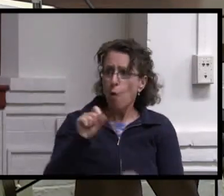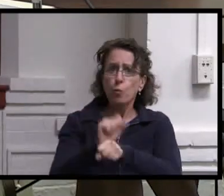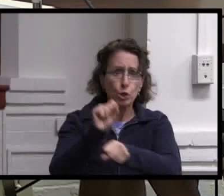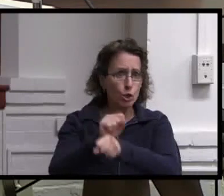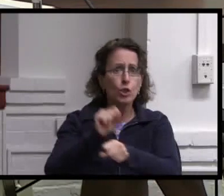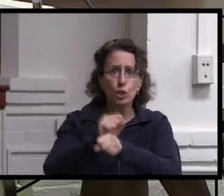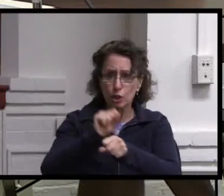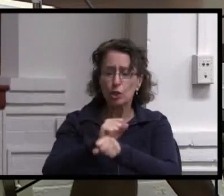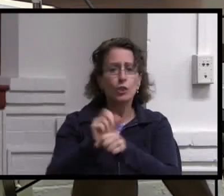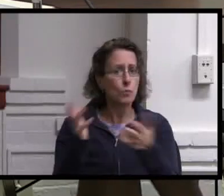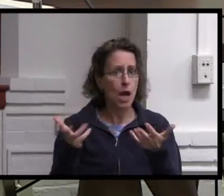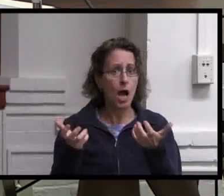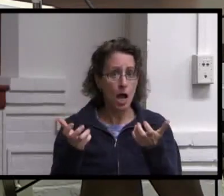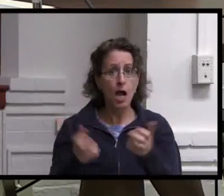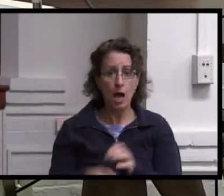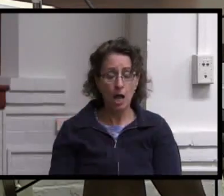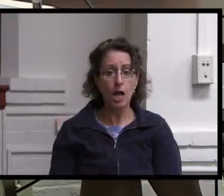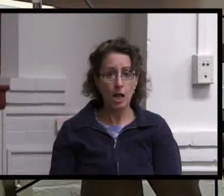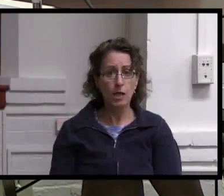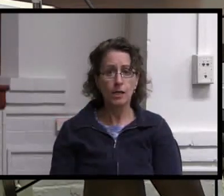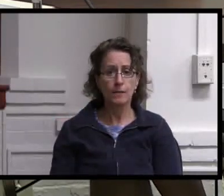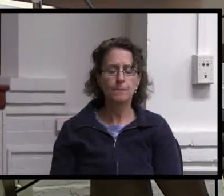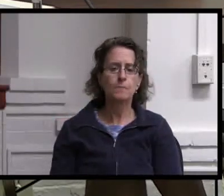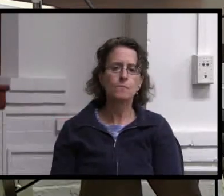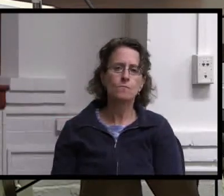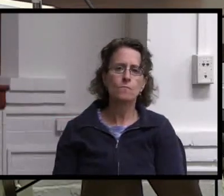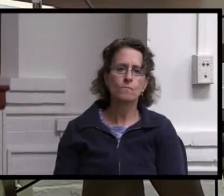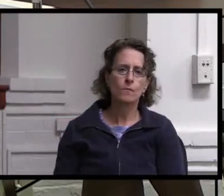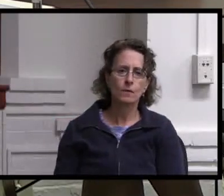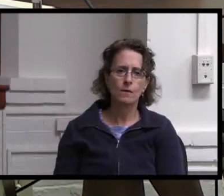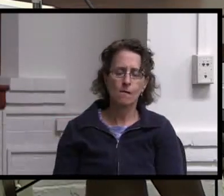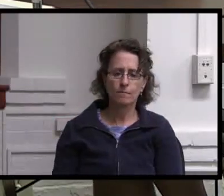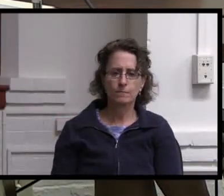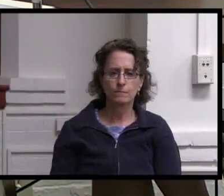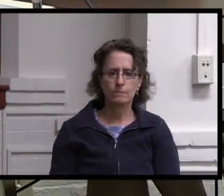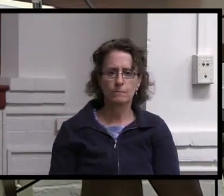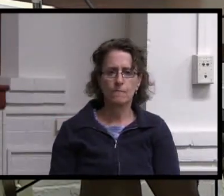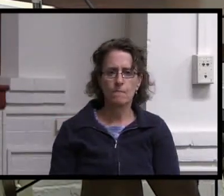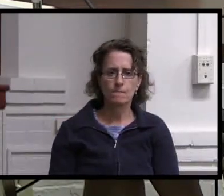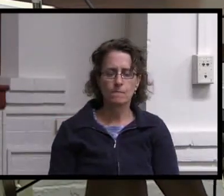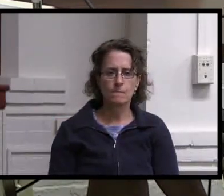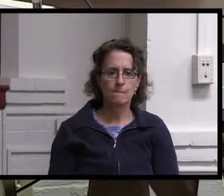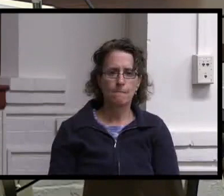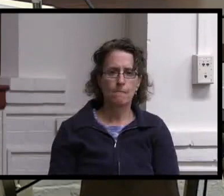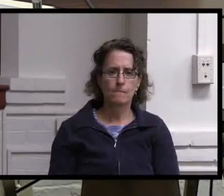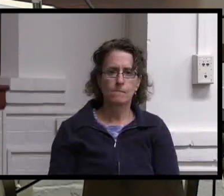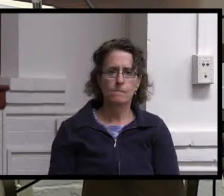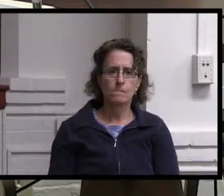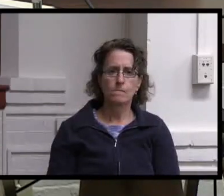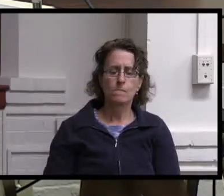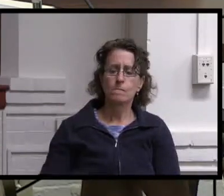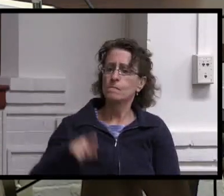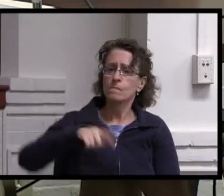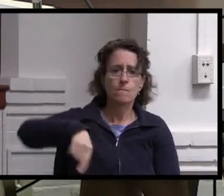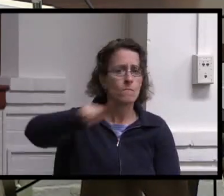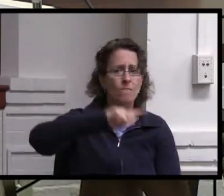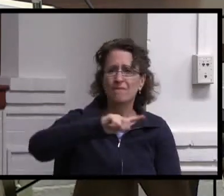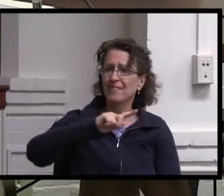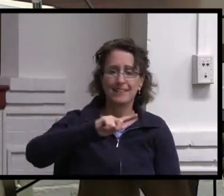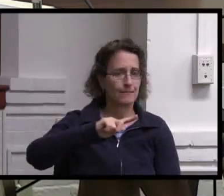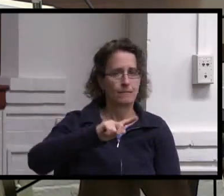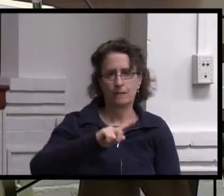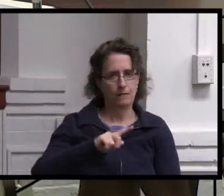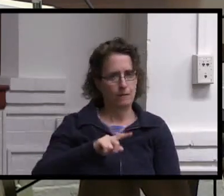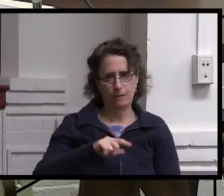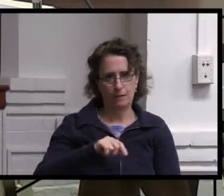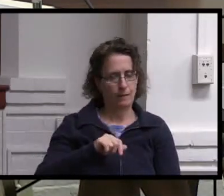opportunity. And it wasn't a direct question on the survey, but in the survey, no one reported enjoying